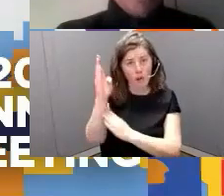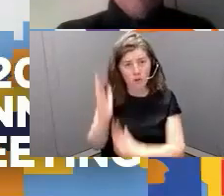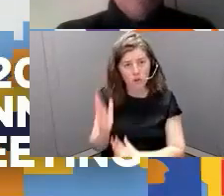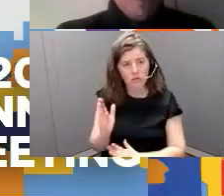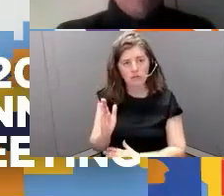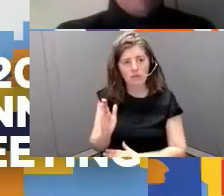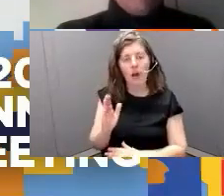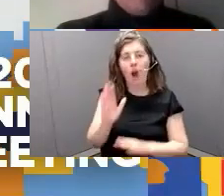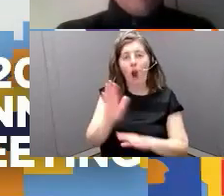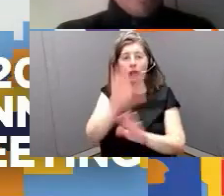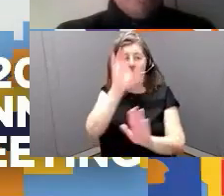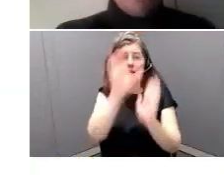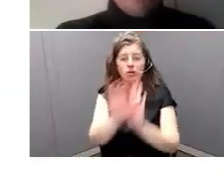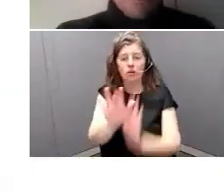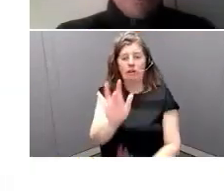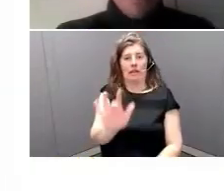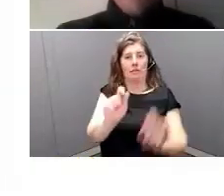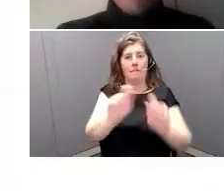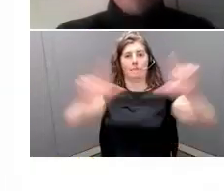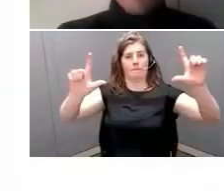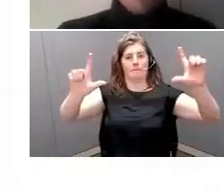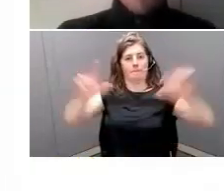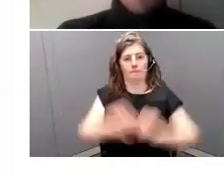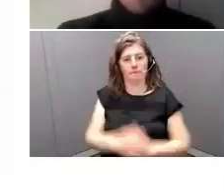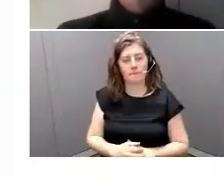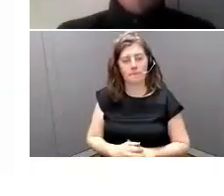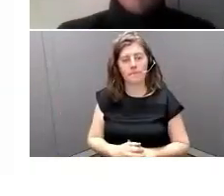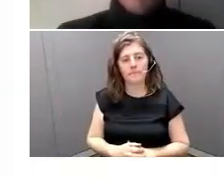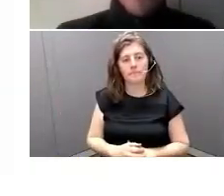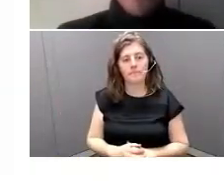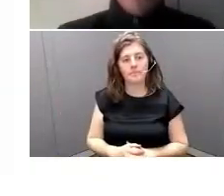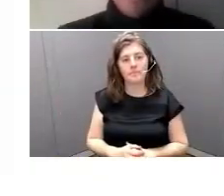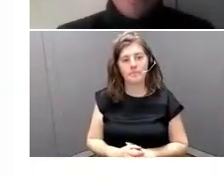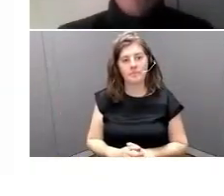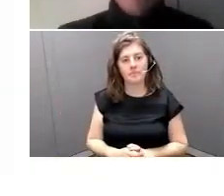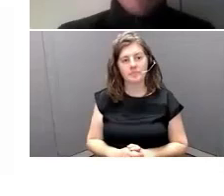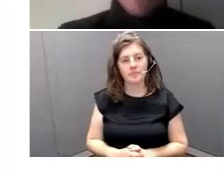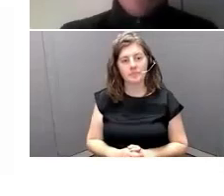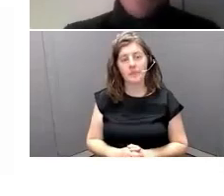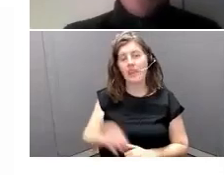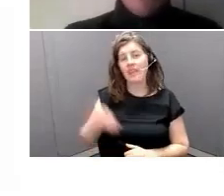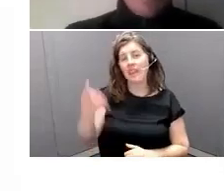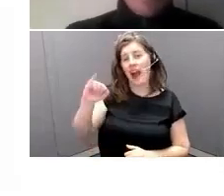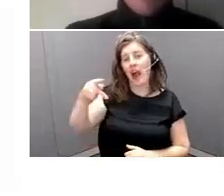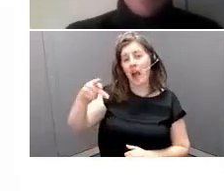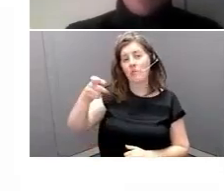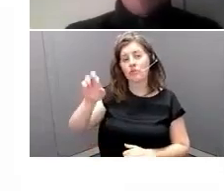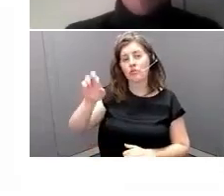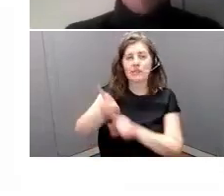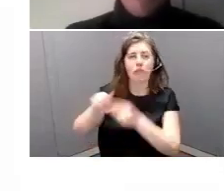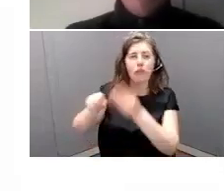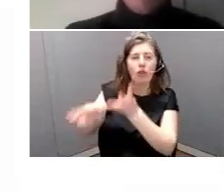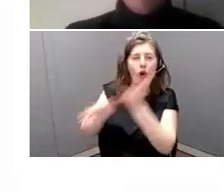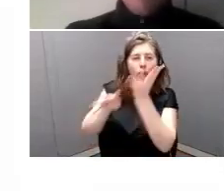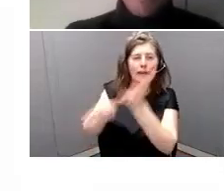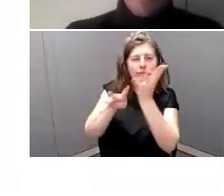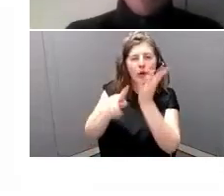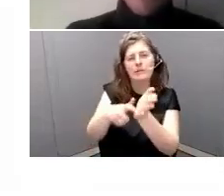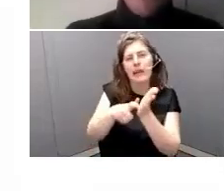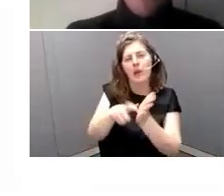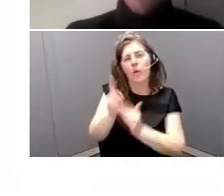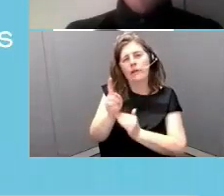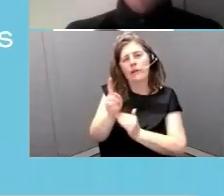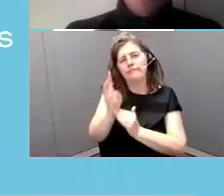click on her thumbnail. So we'll do that now. The iPoster is loading. It'll take a couple of seconds